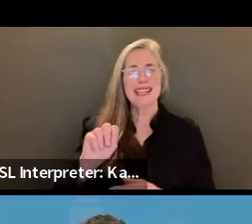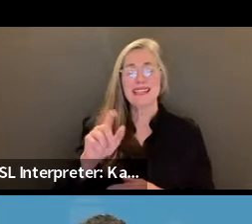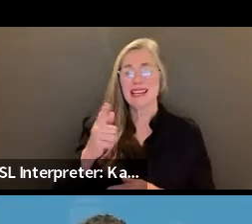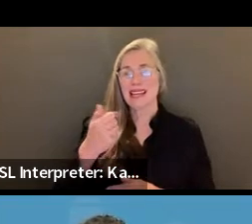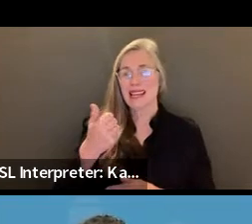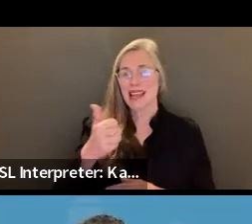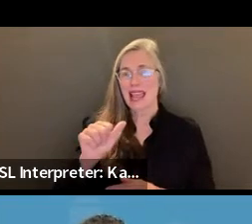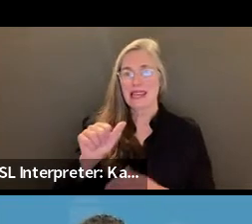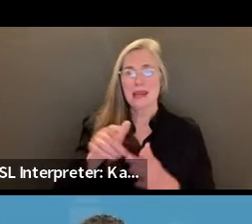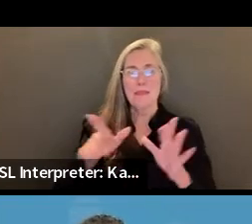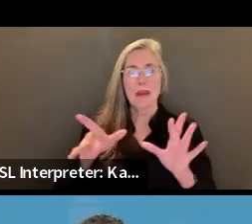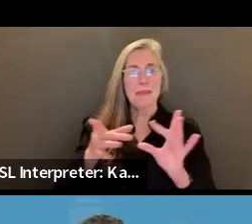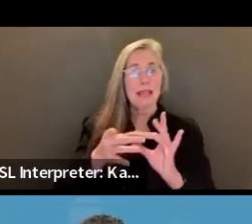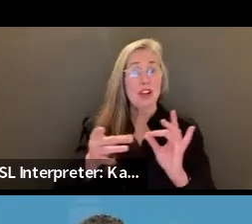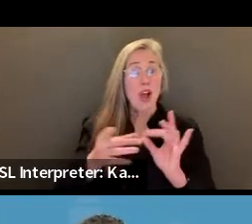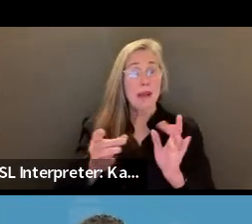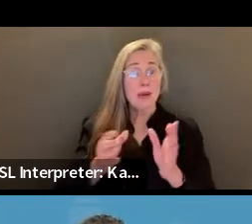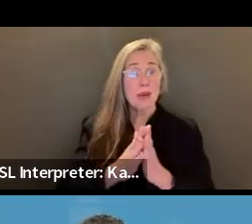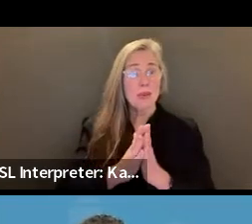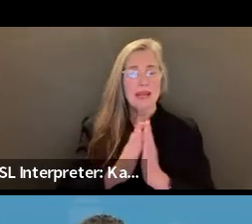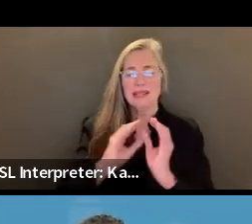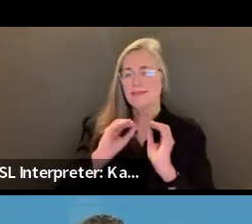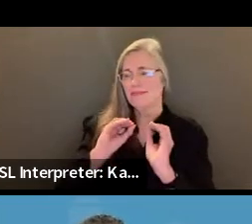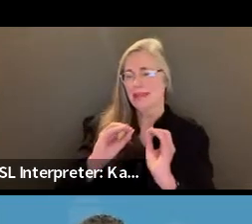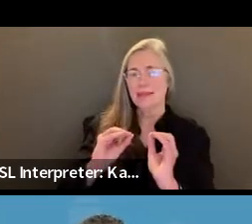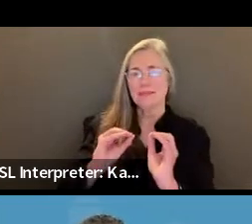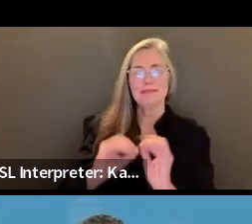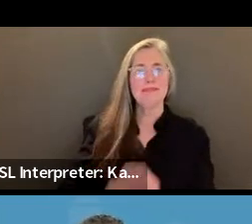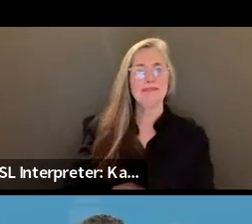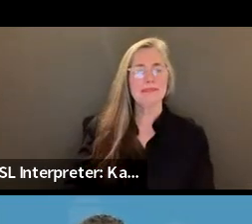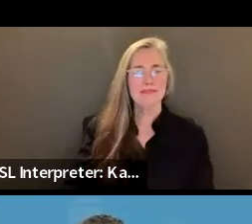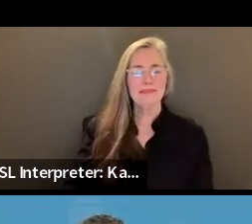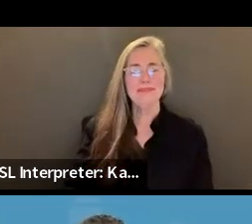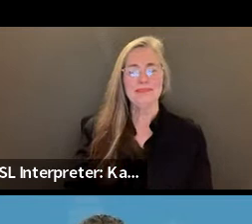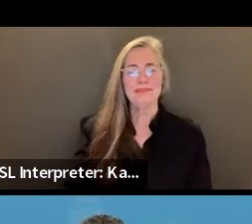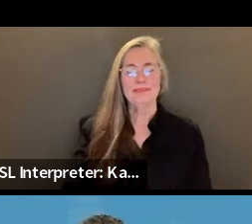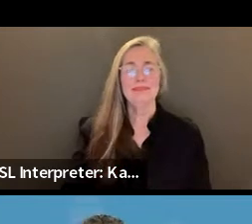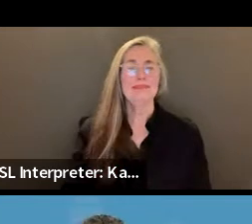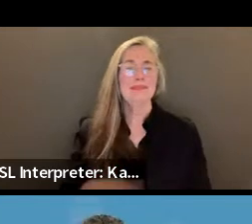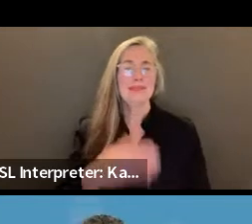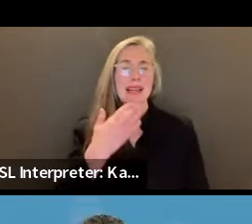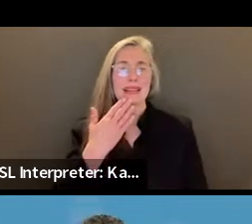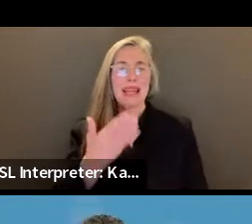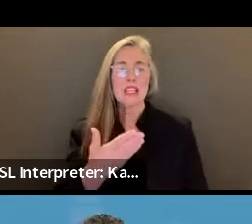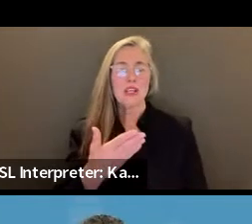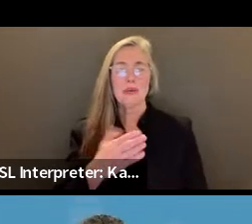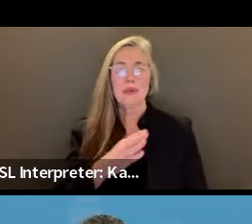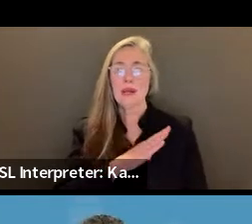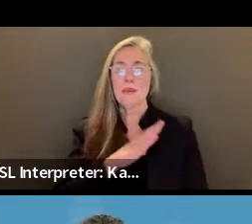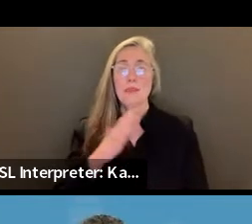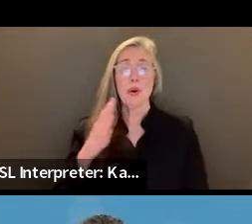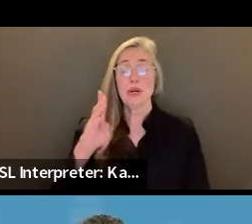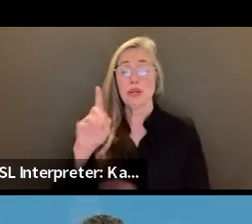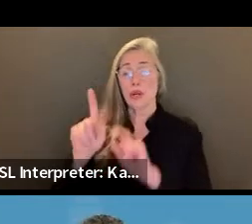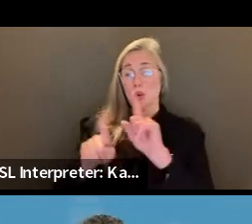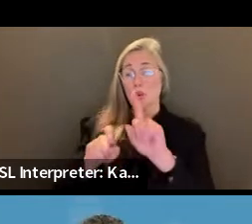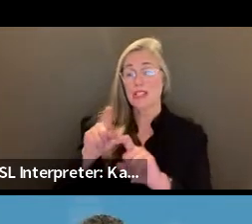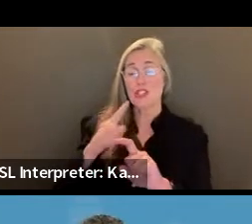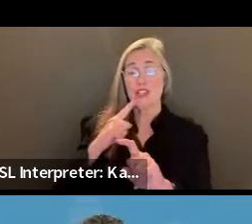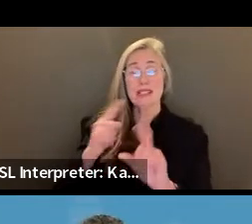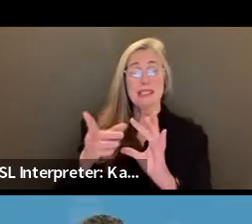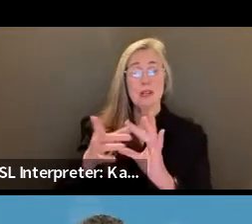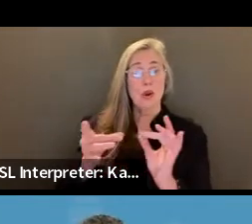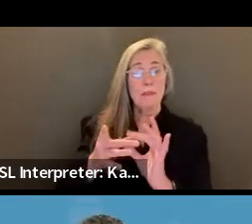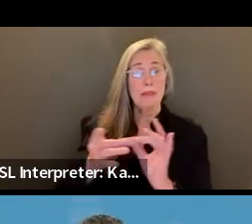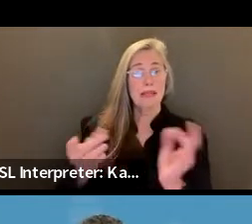on this item? No public comment on this item. Thank you. Board members, any questions and or comments?